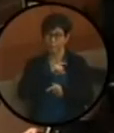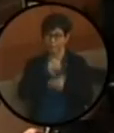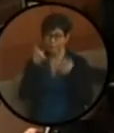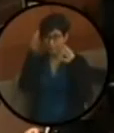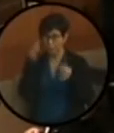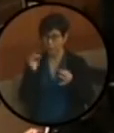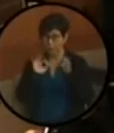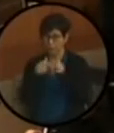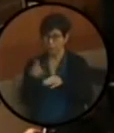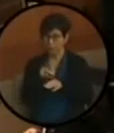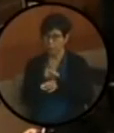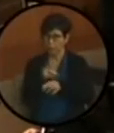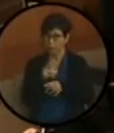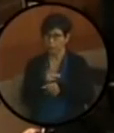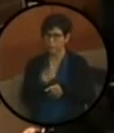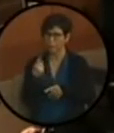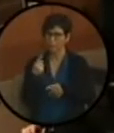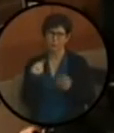Thank you, Ms. Osmond.